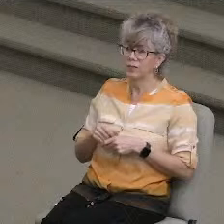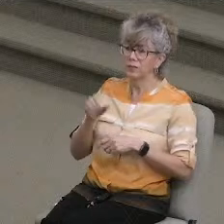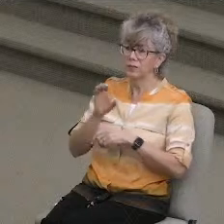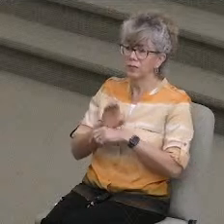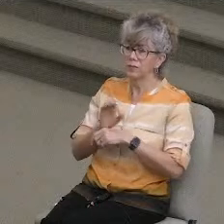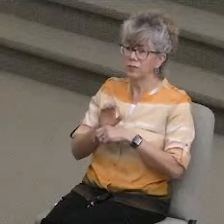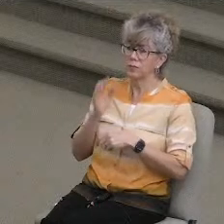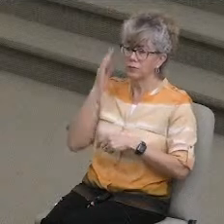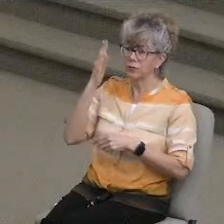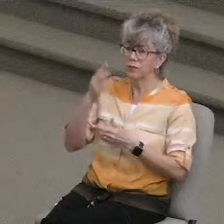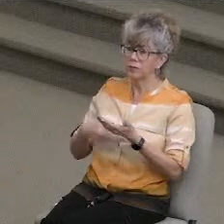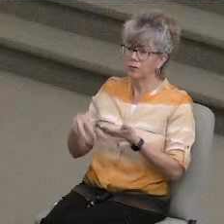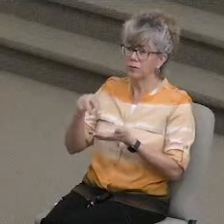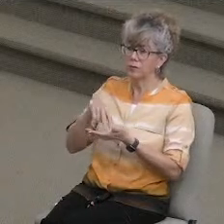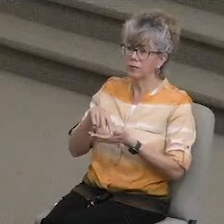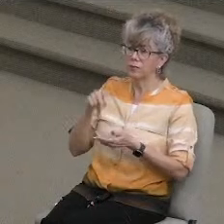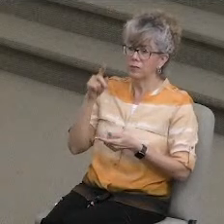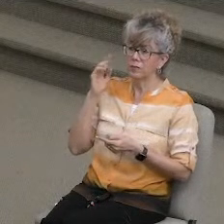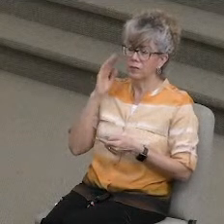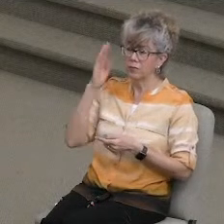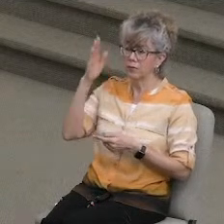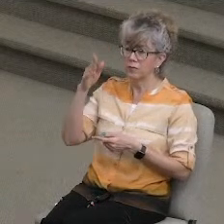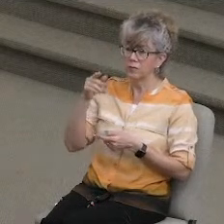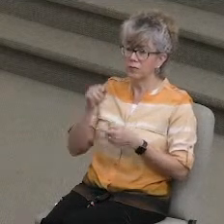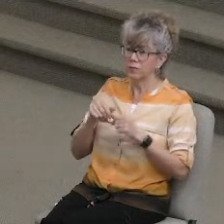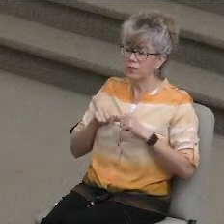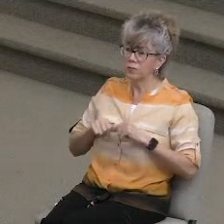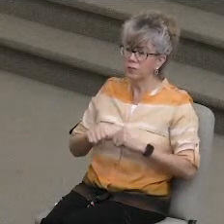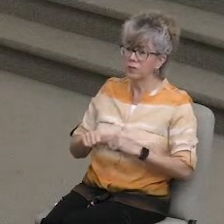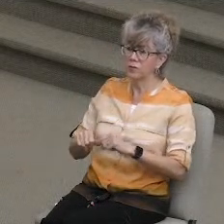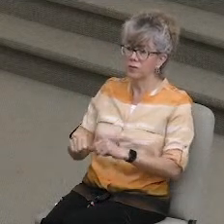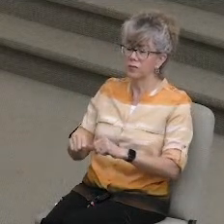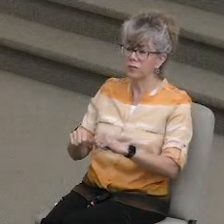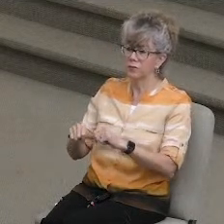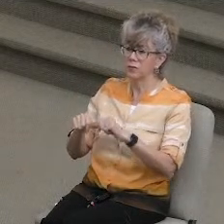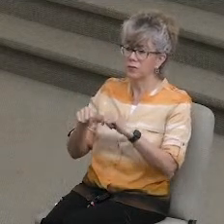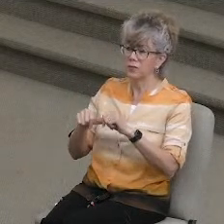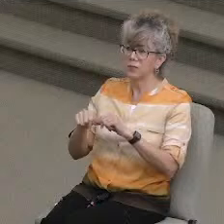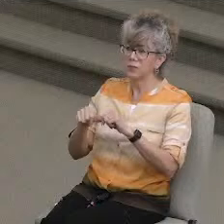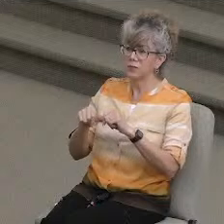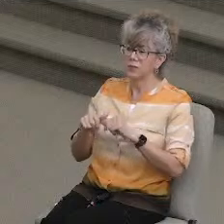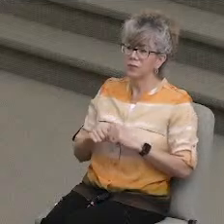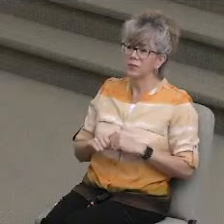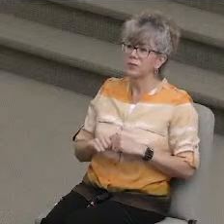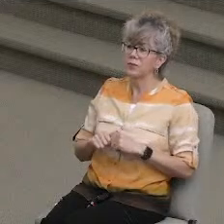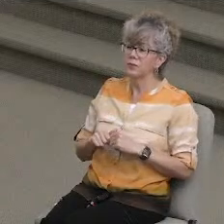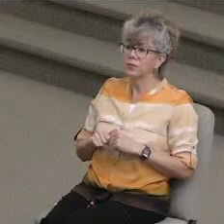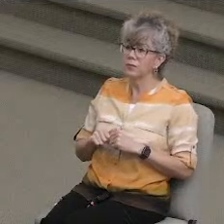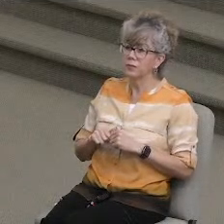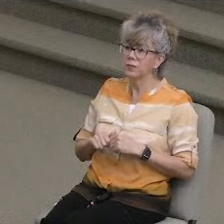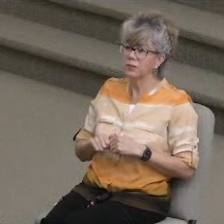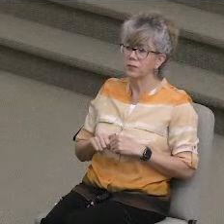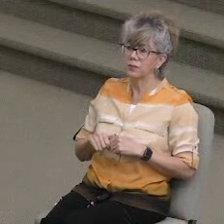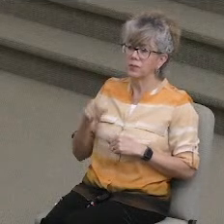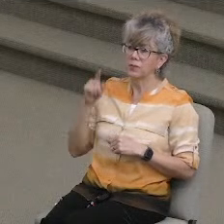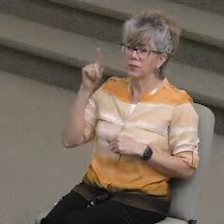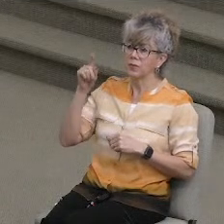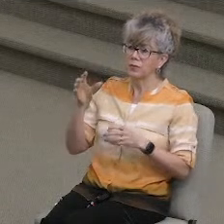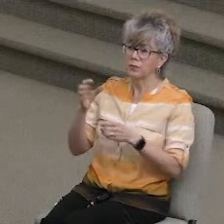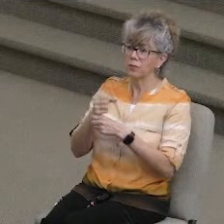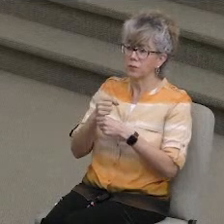The church will stand, she will endure. The church will stand, she will endure.